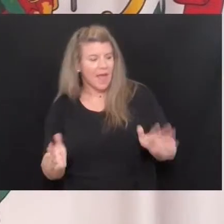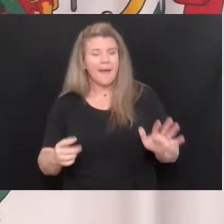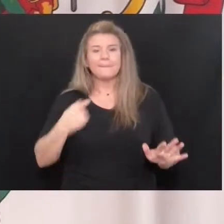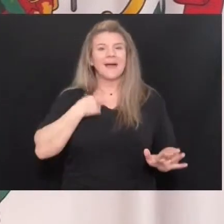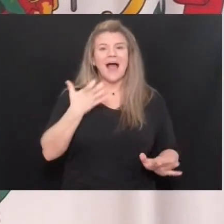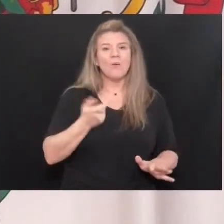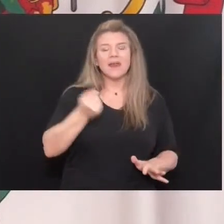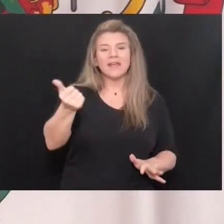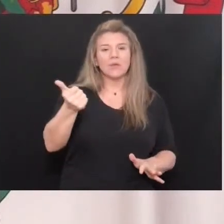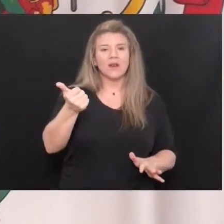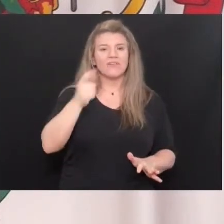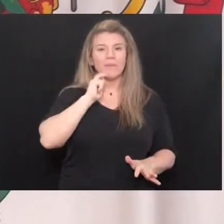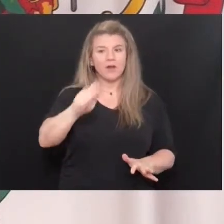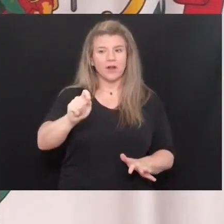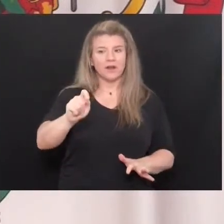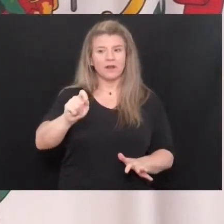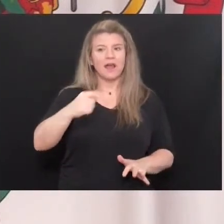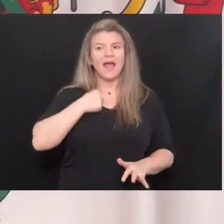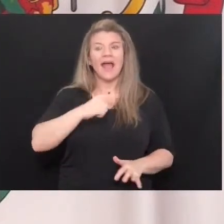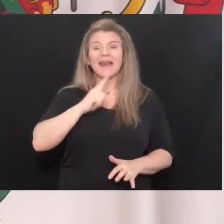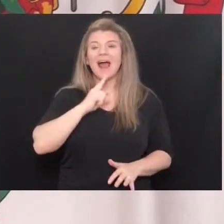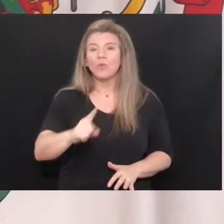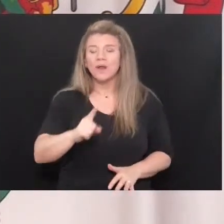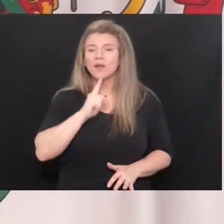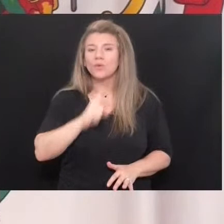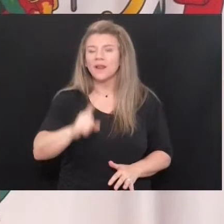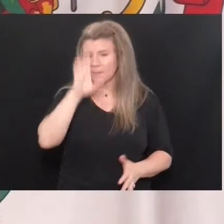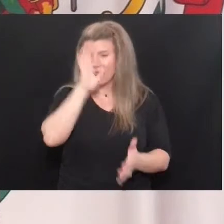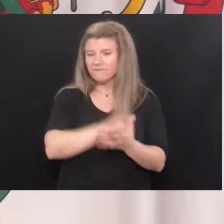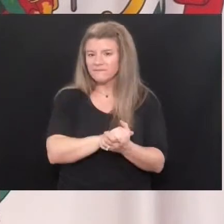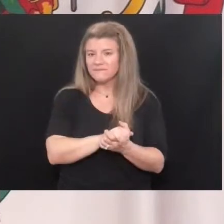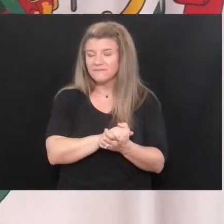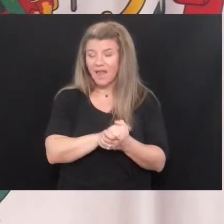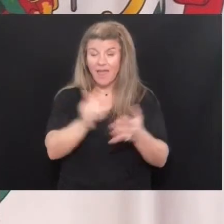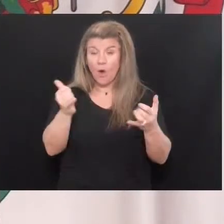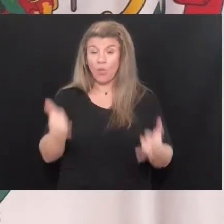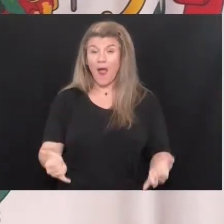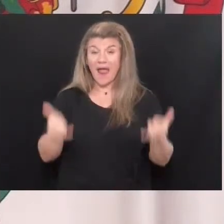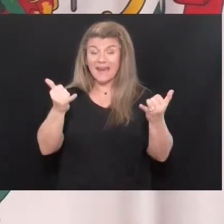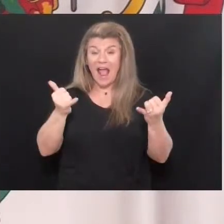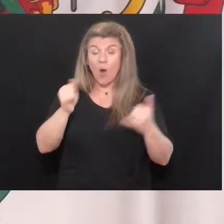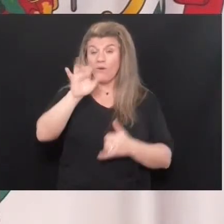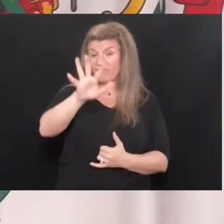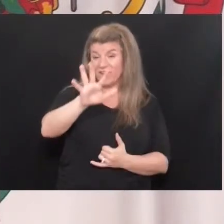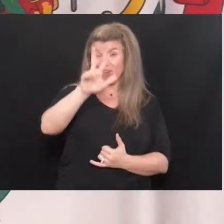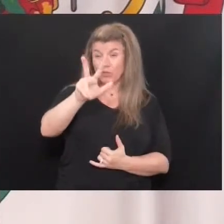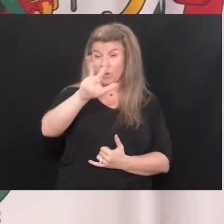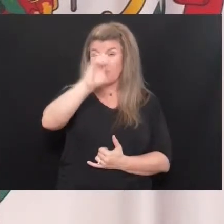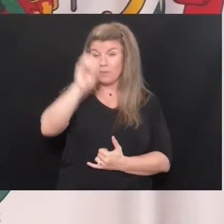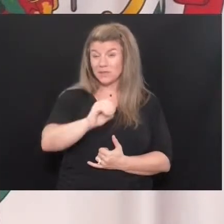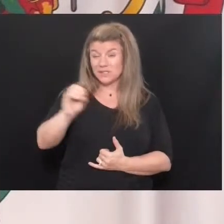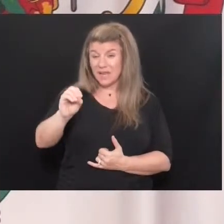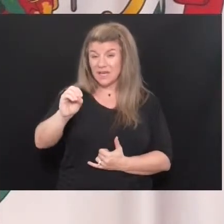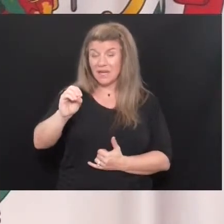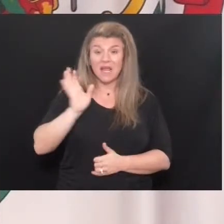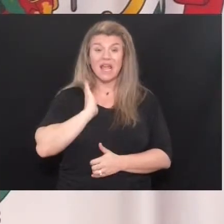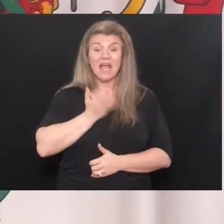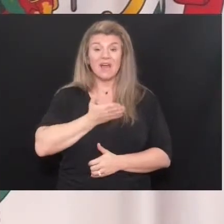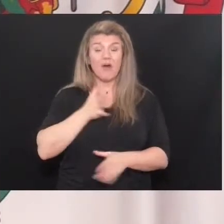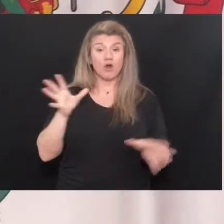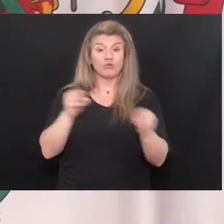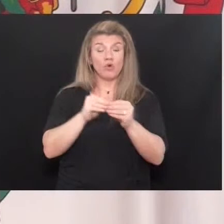period. And I truly believe just this, that right now we're at 53% of our